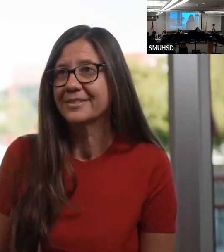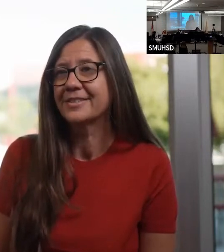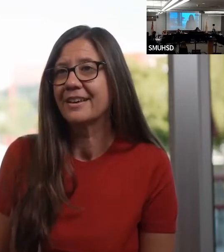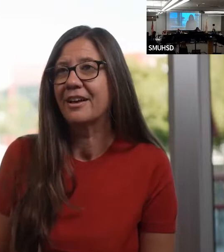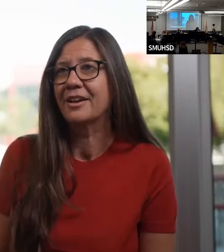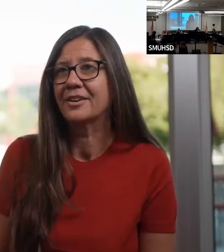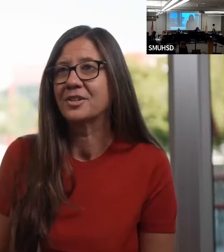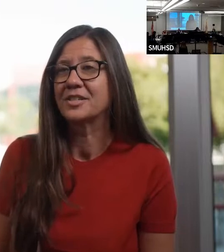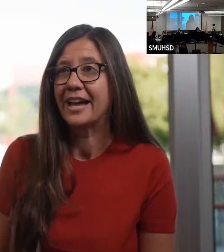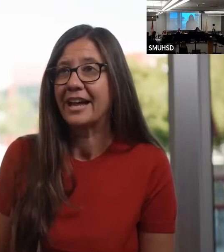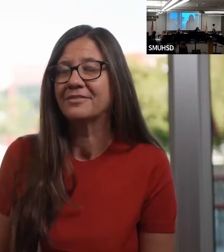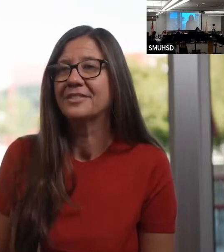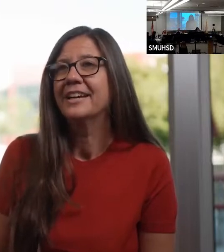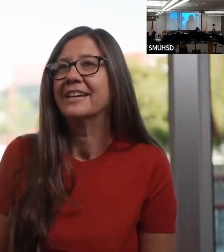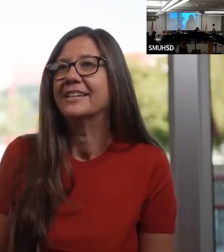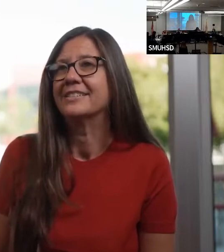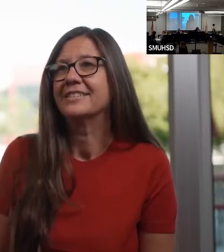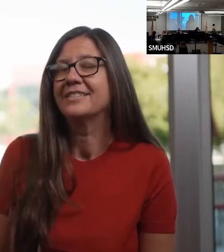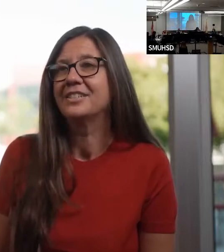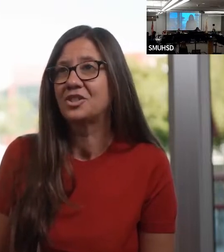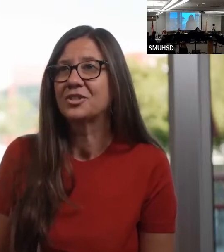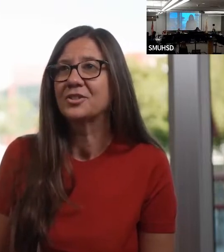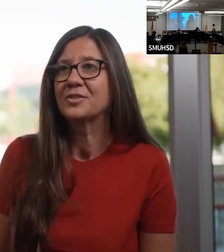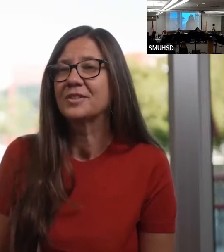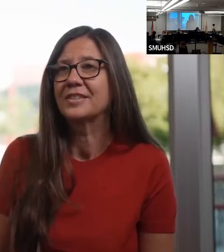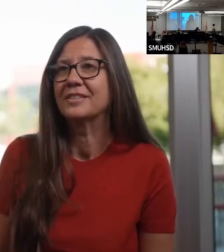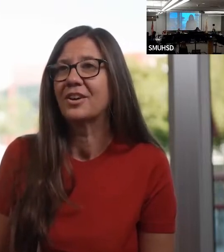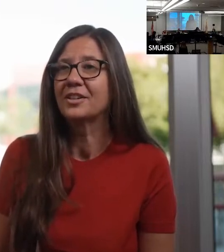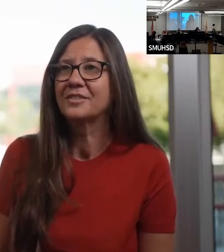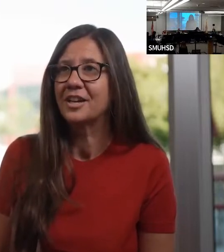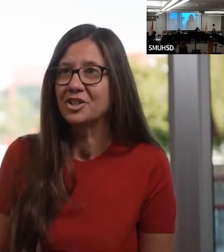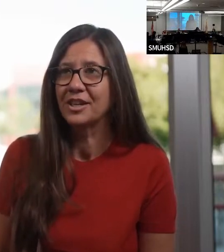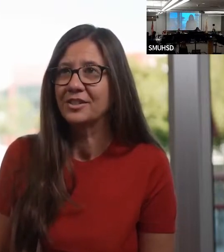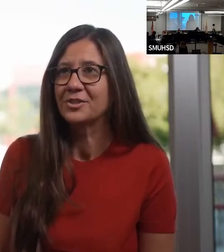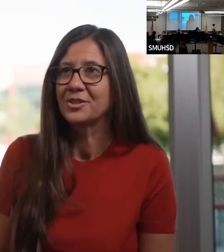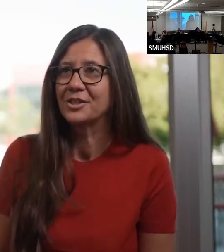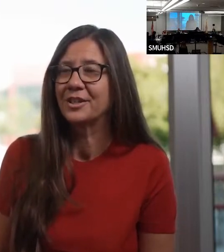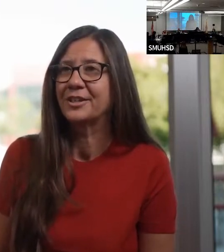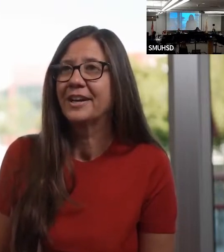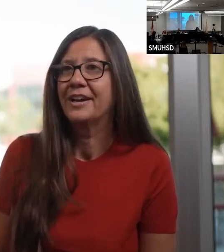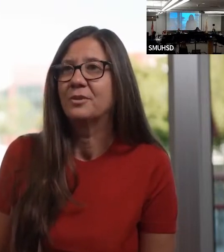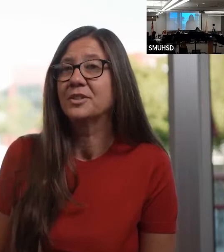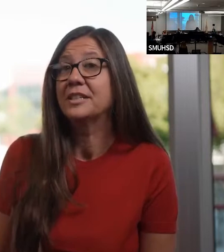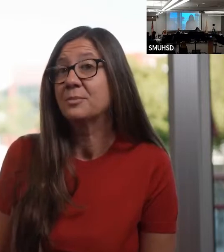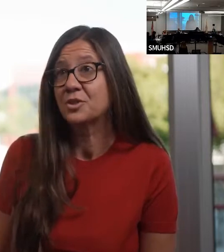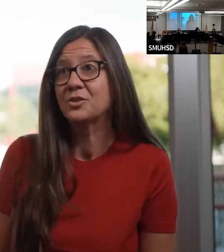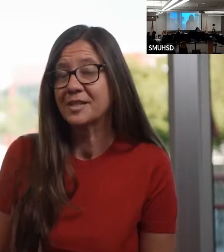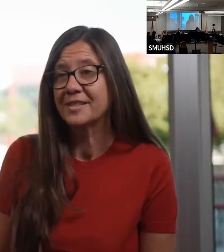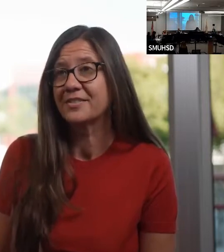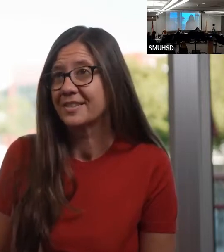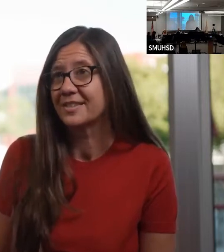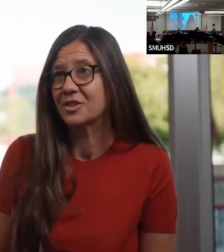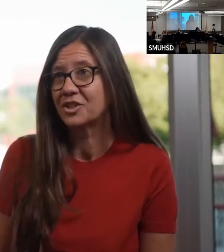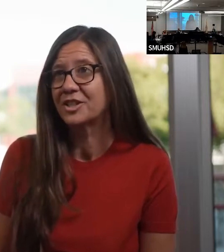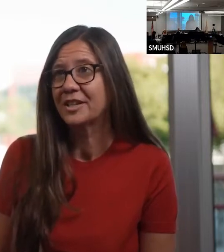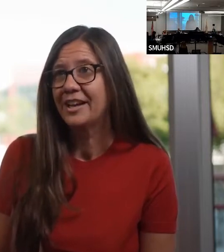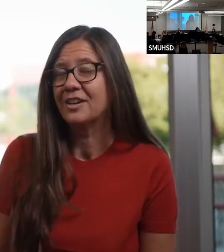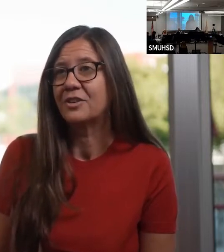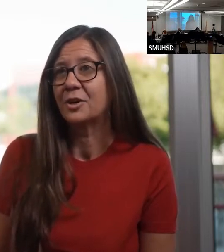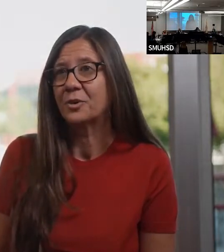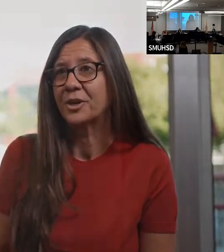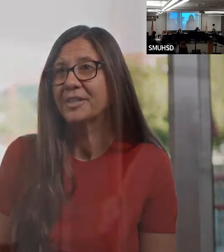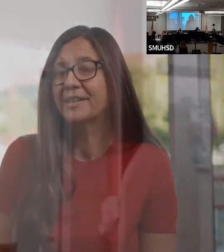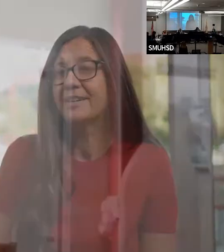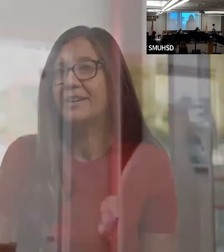at Mills, our staff and teachers and all of the educators here really keep students at the